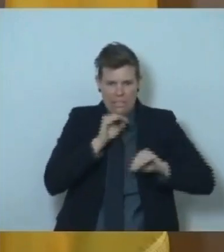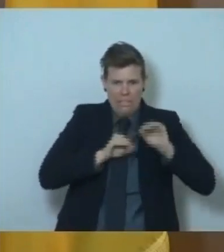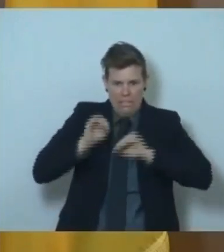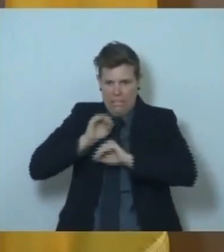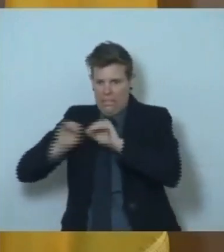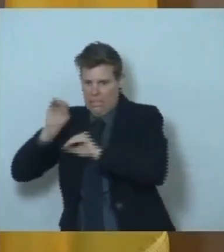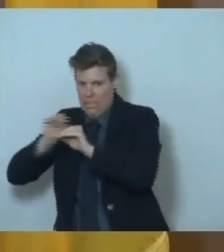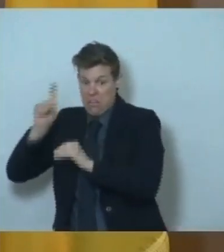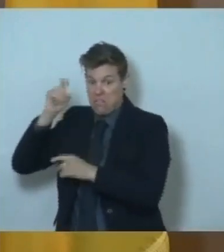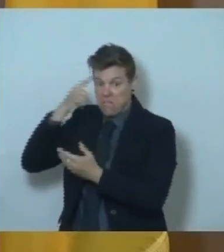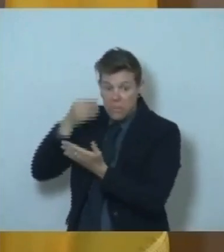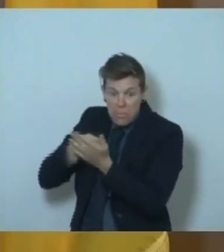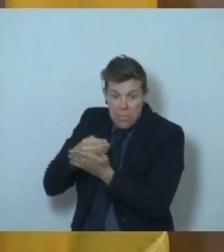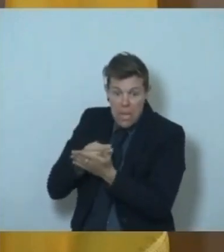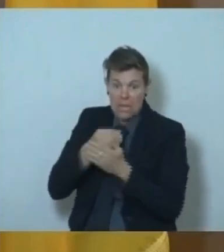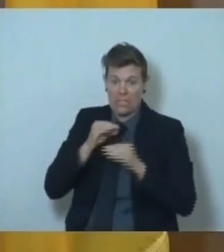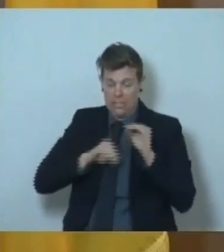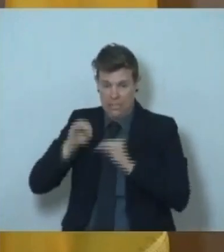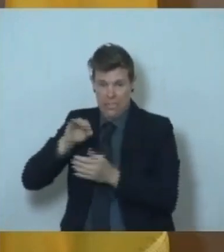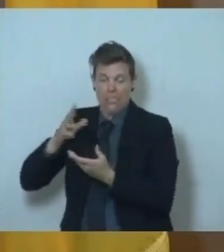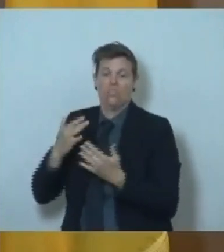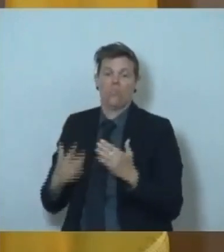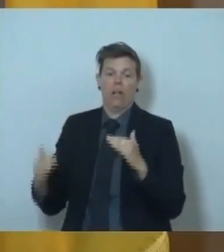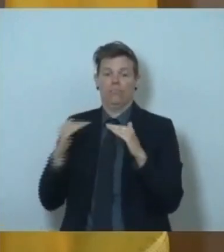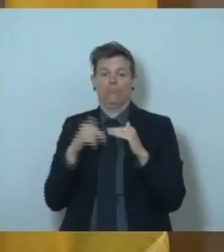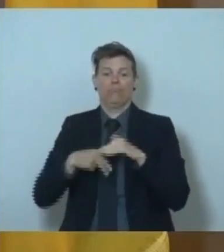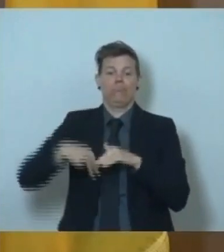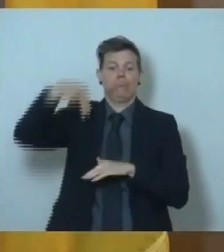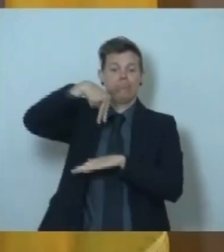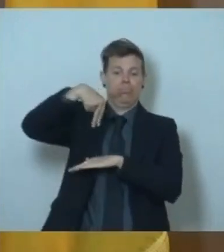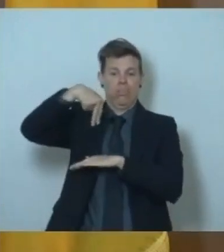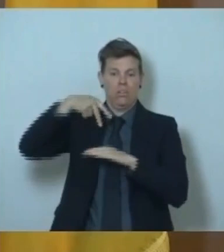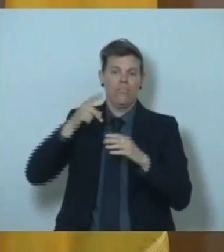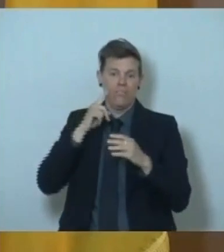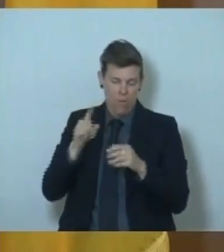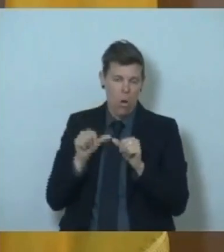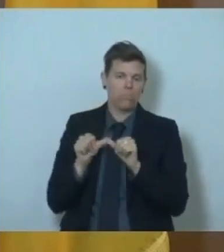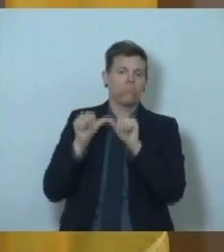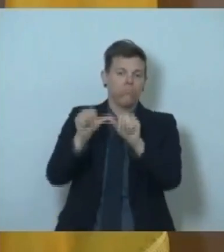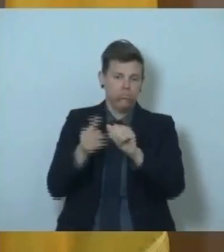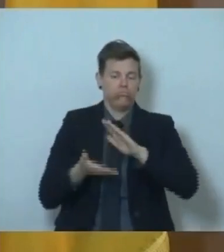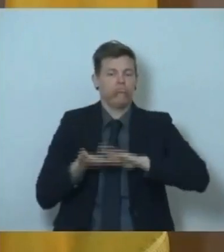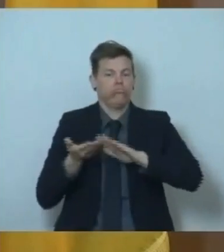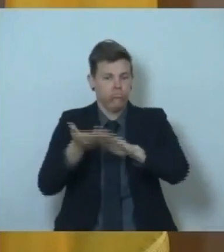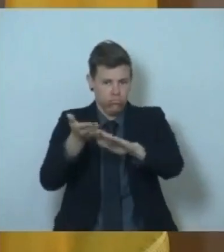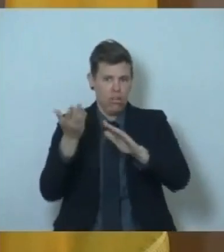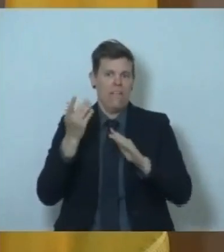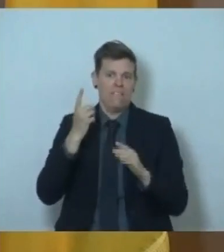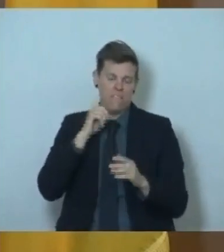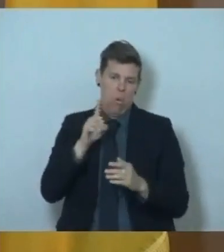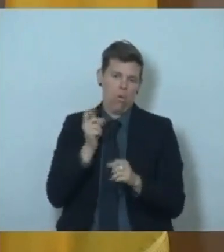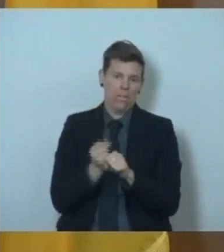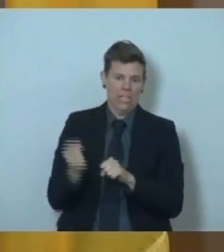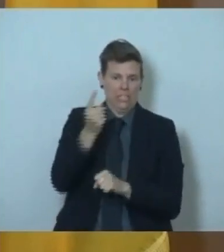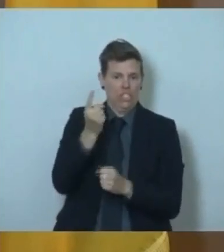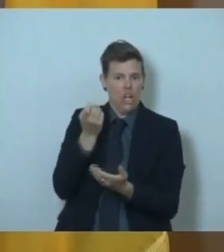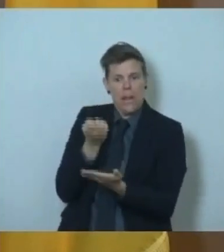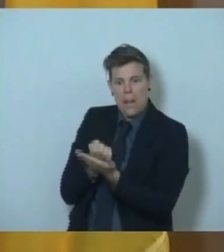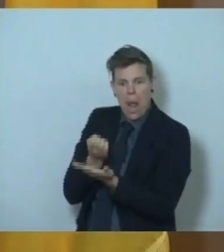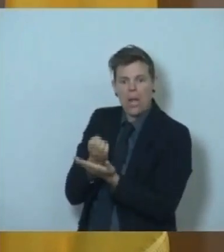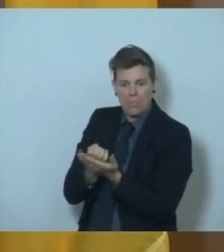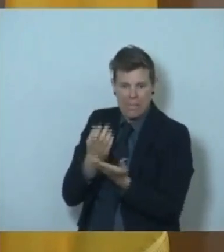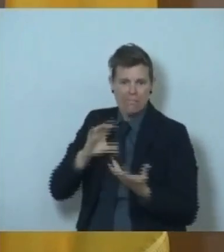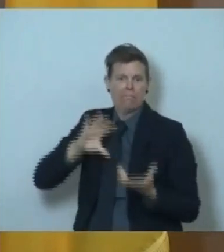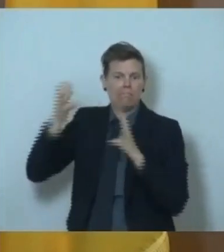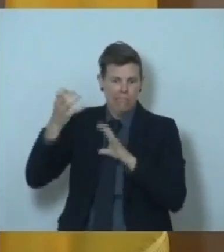in the best possible shape to deal with this economic crisis. I don't want to diminish that we have an economic crisis,